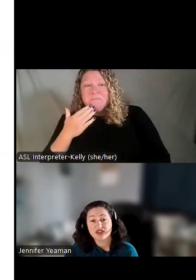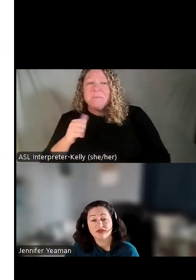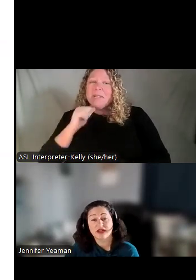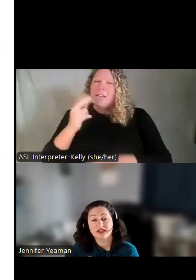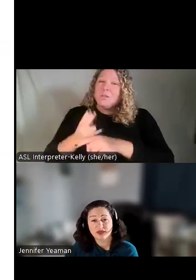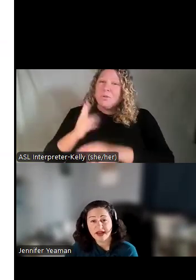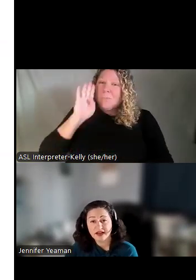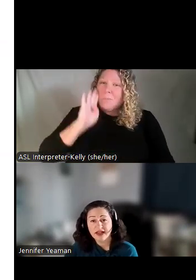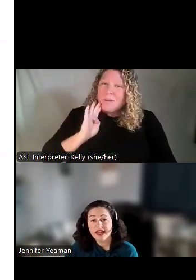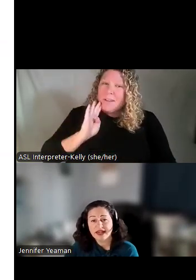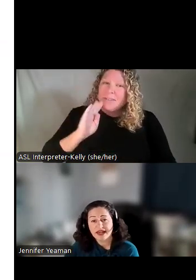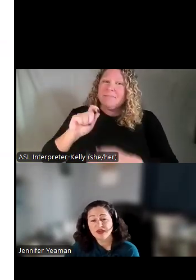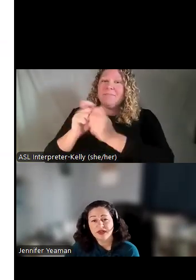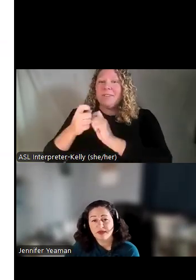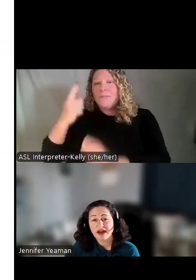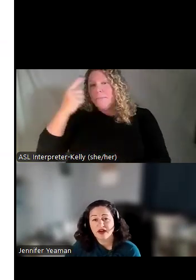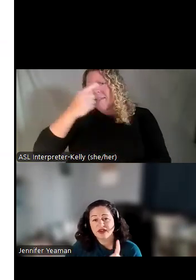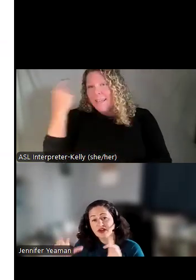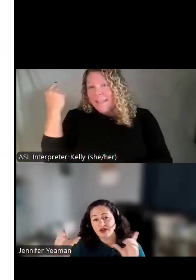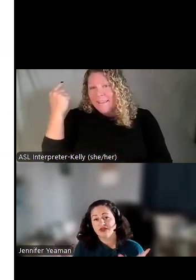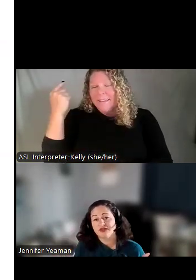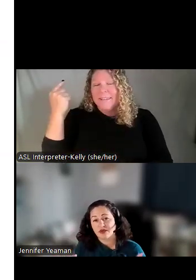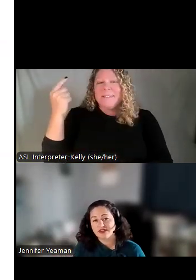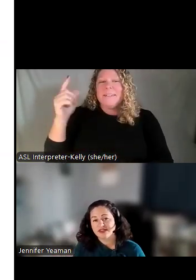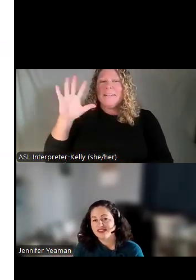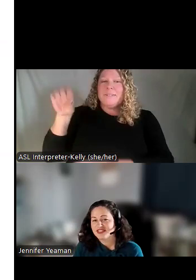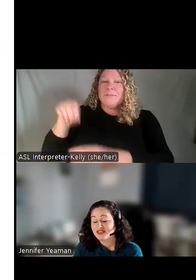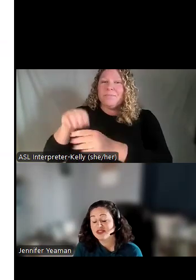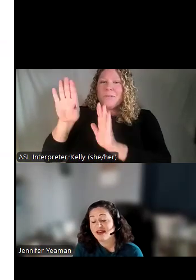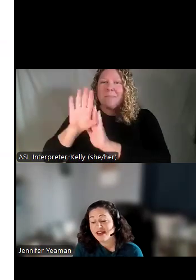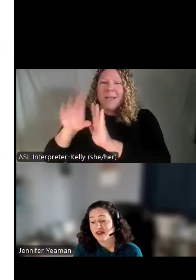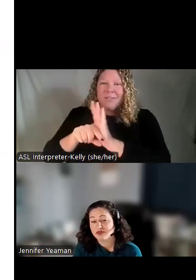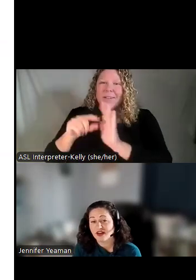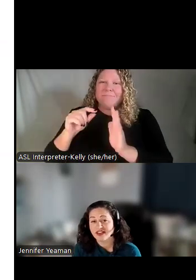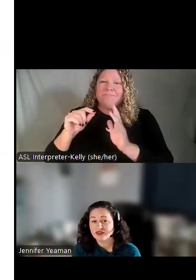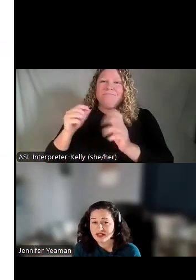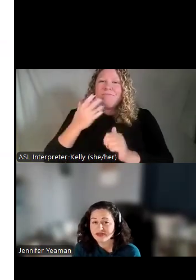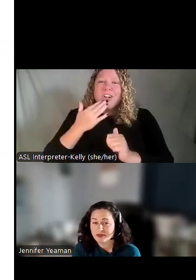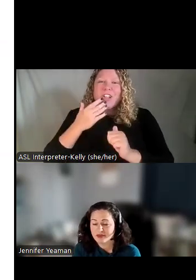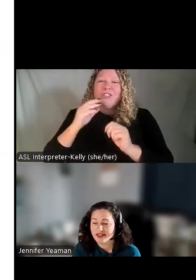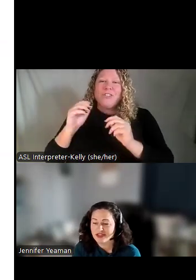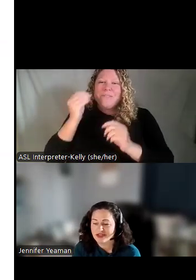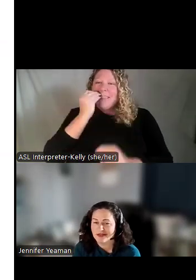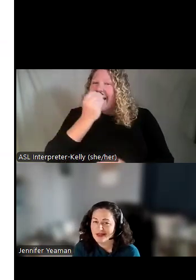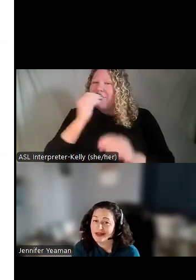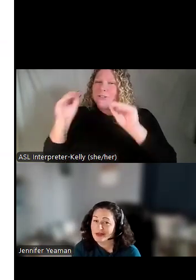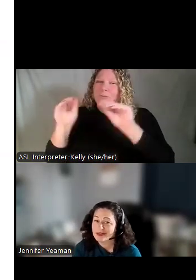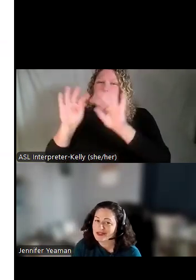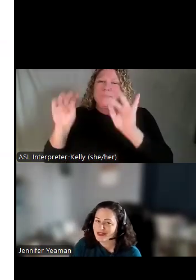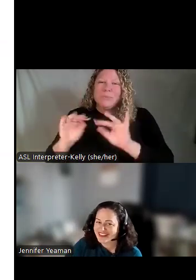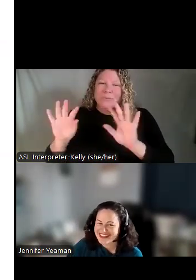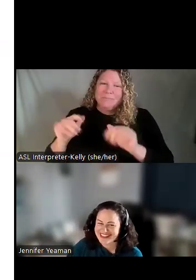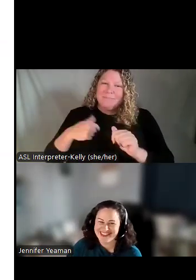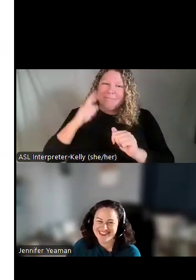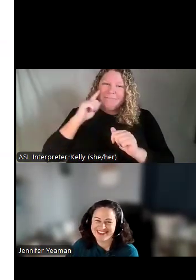I changed the font to black. And I included a background of colorful flowers. So this was my final product ready for implementation, and it only